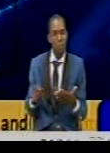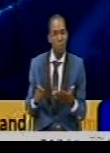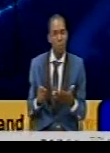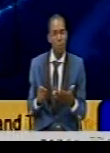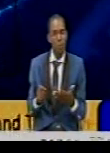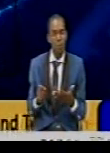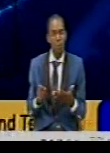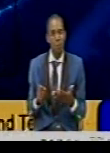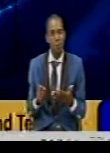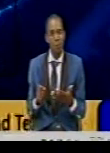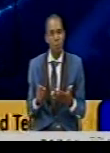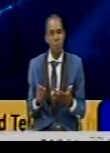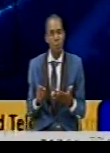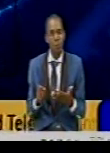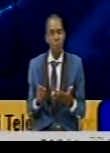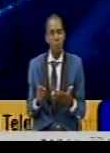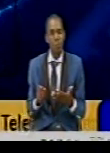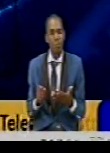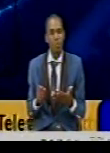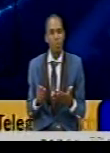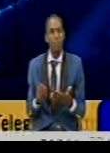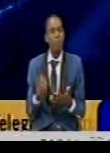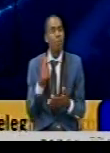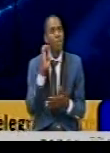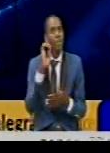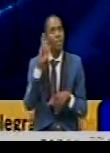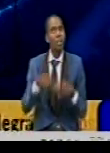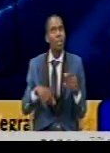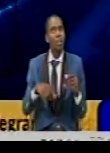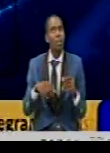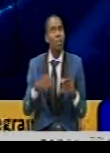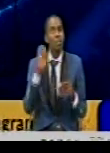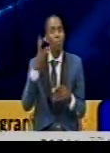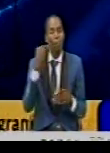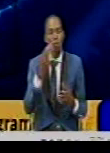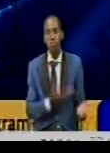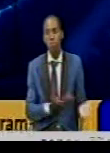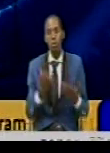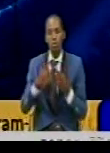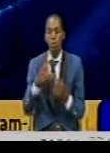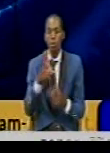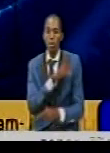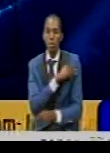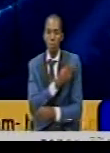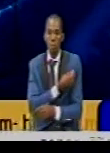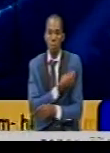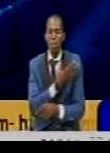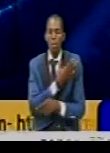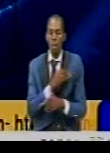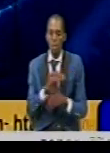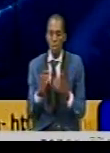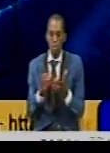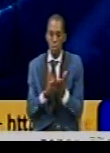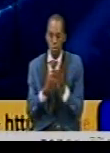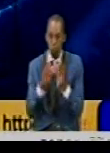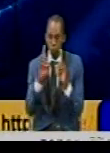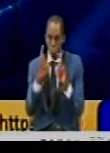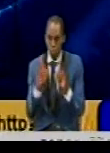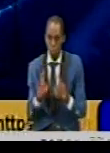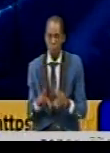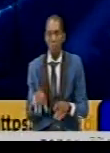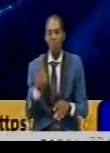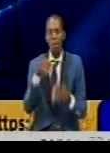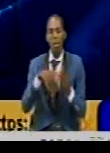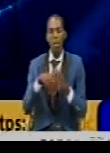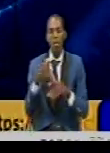stage diabetes type 2. He wrote, he said his dad fell sick suddenly in the night and was rushed to the